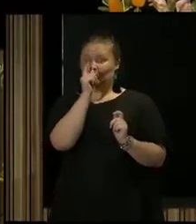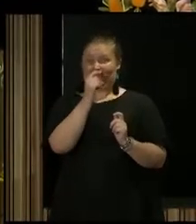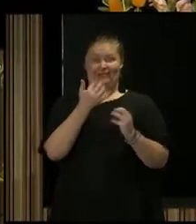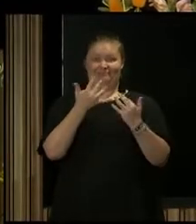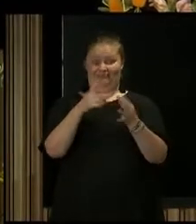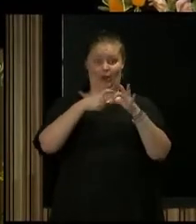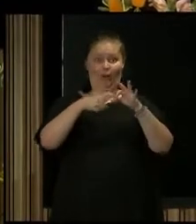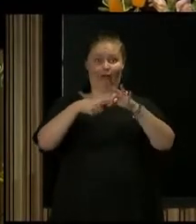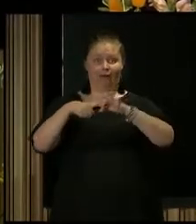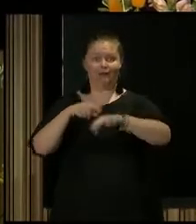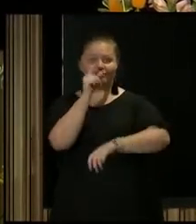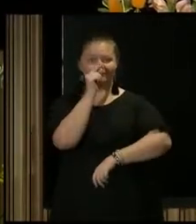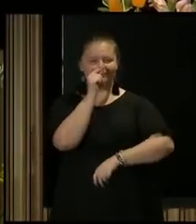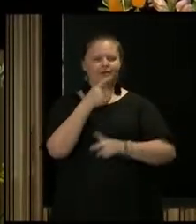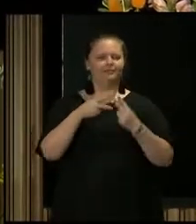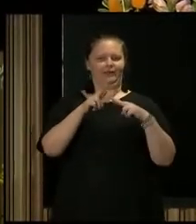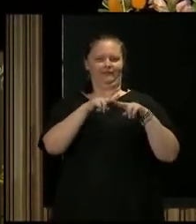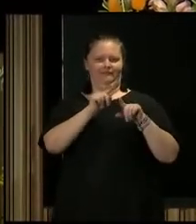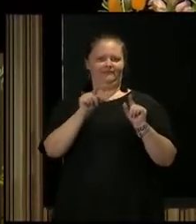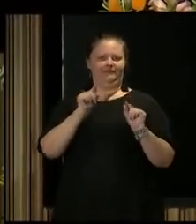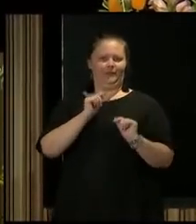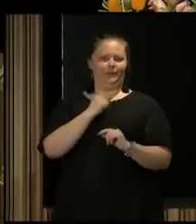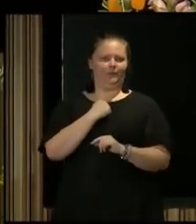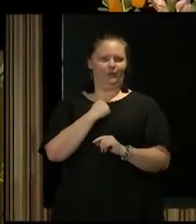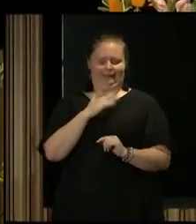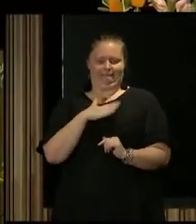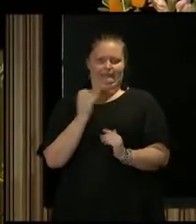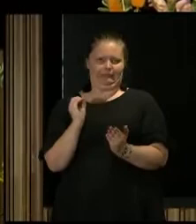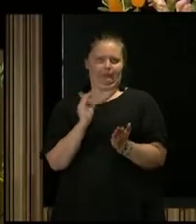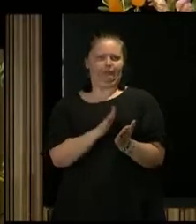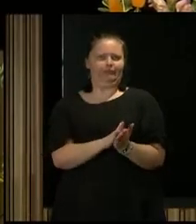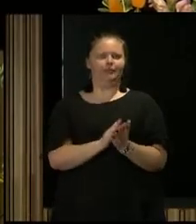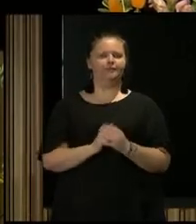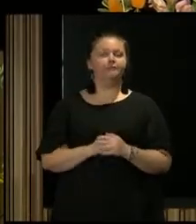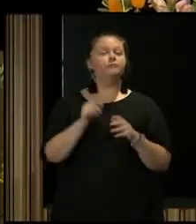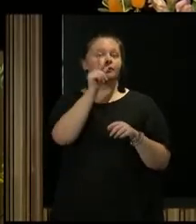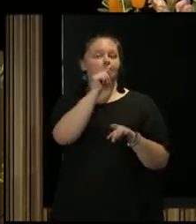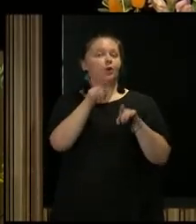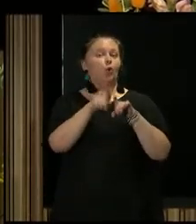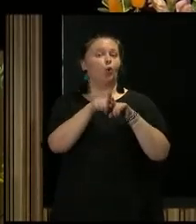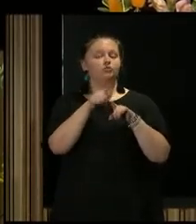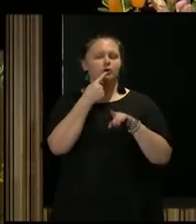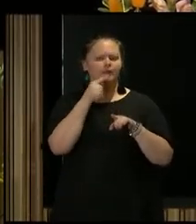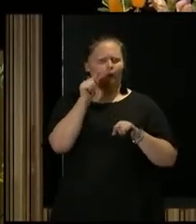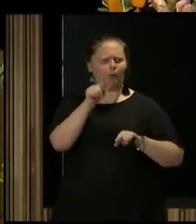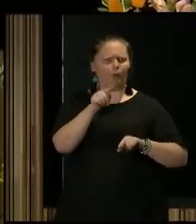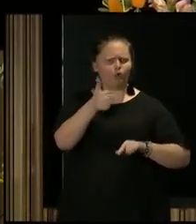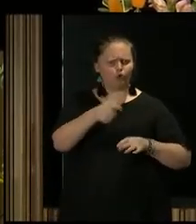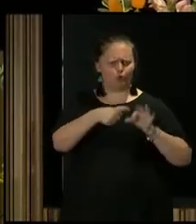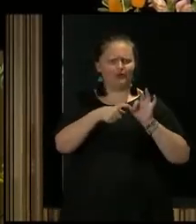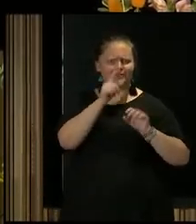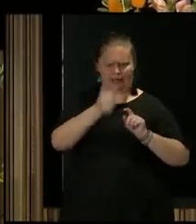you want. If you're not the sort of person that wants to post a question, you can also vote other people's questions